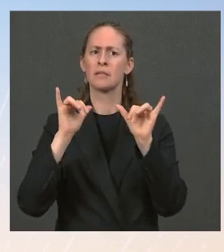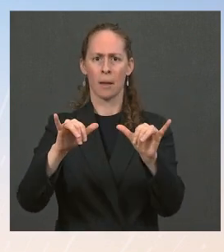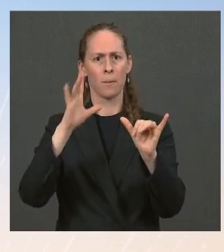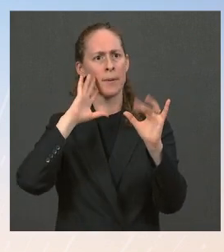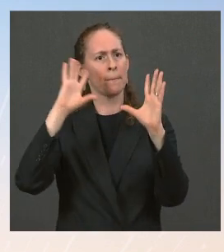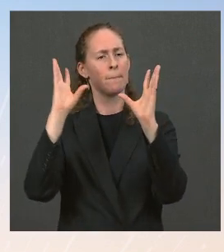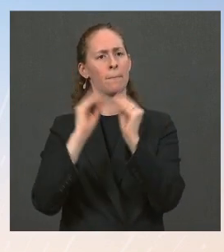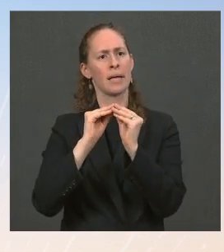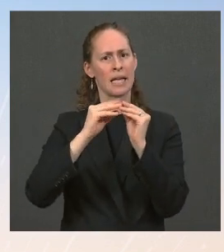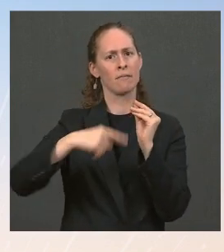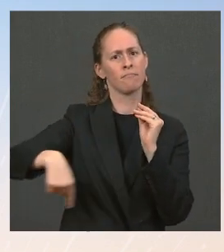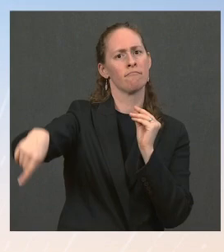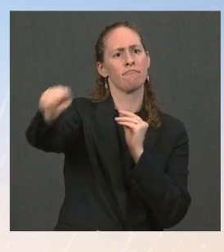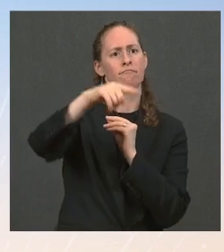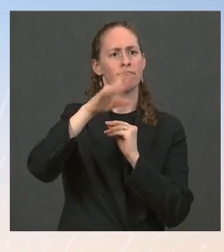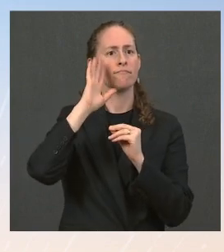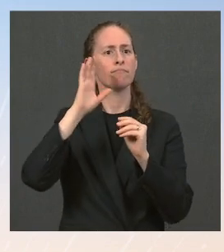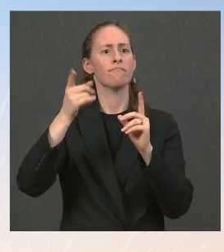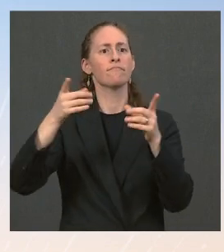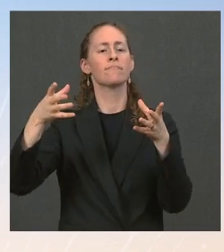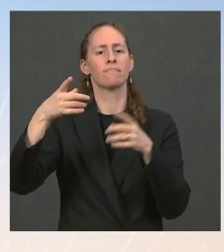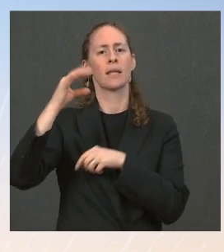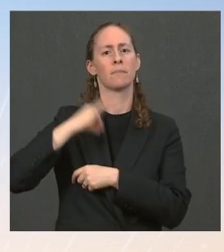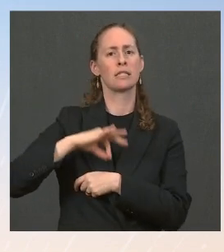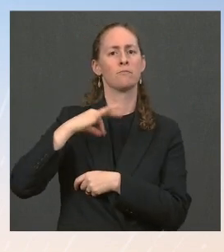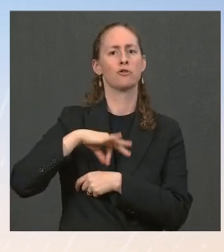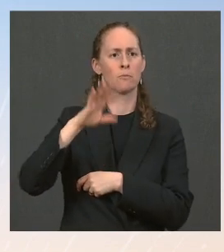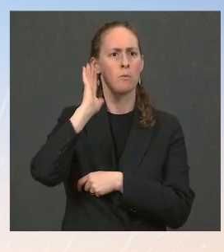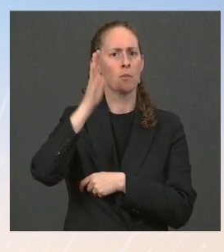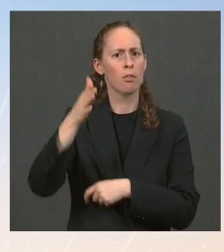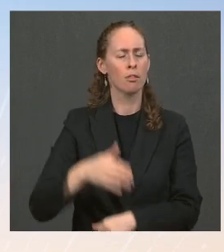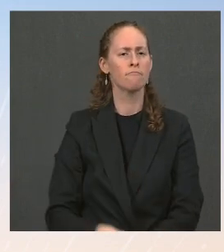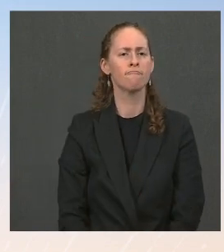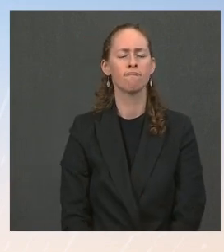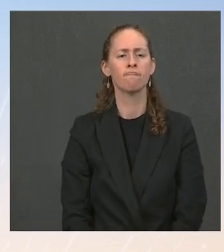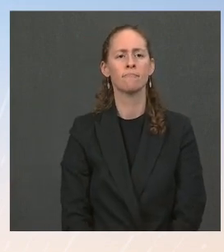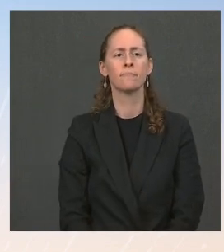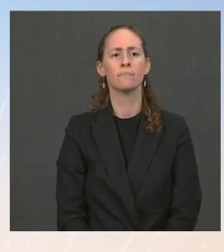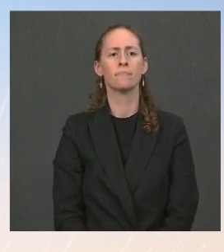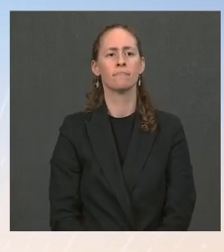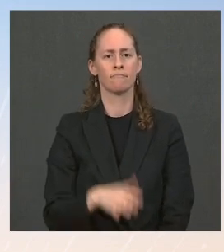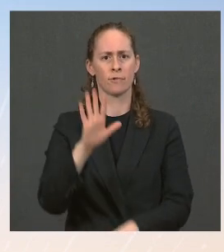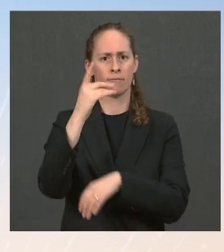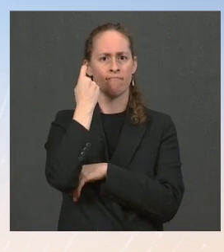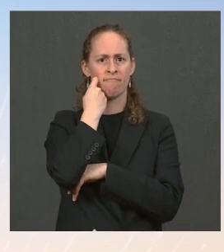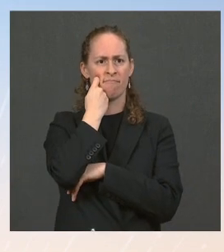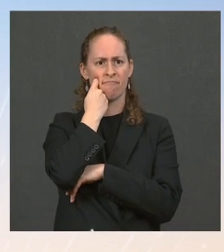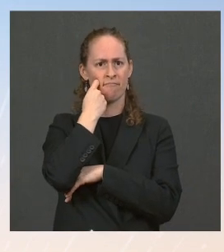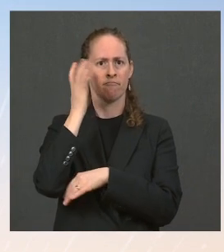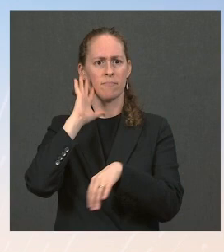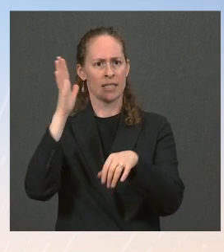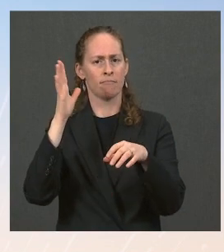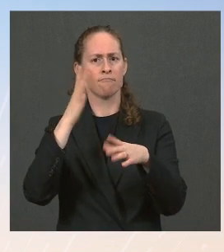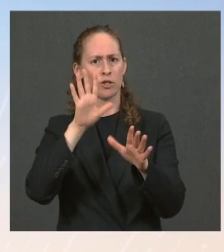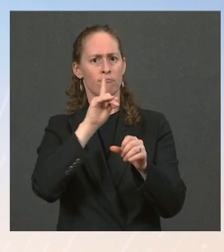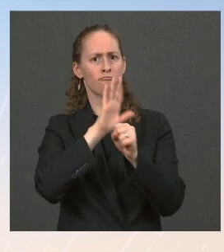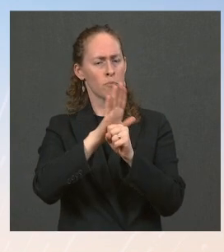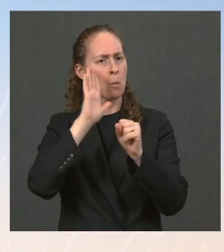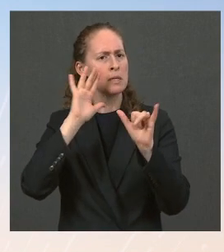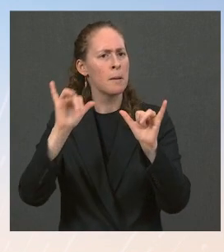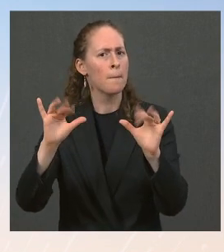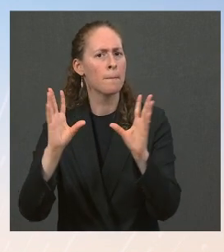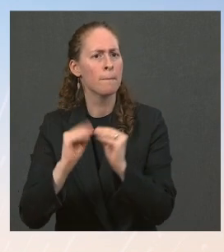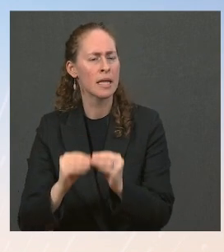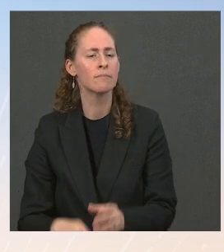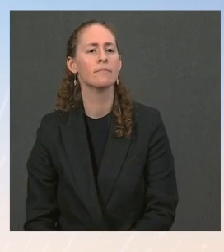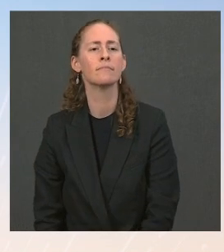group in Pittsburgh as a follow-on to the commitment made several months ago. The readout said that the U.S. was committed to